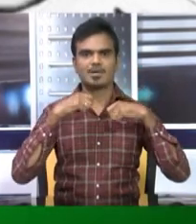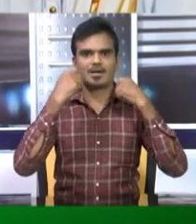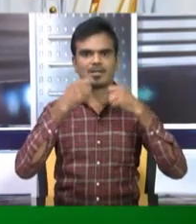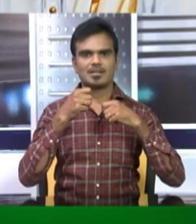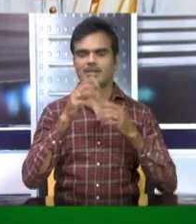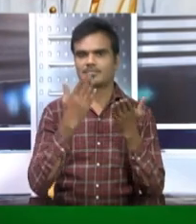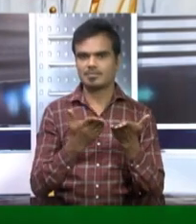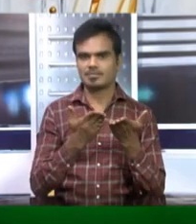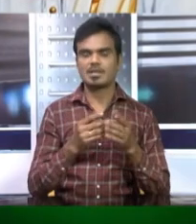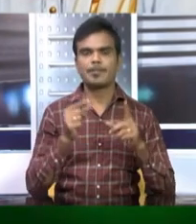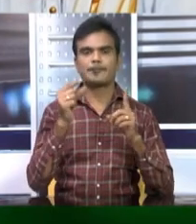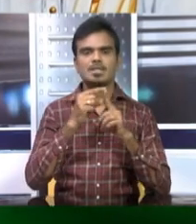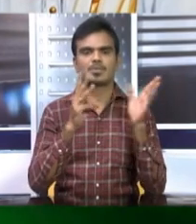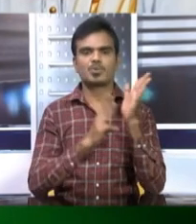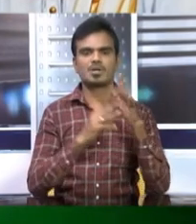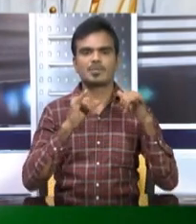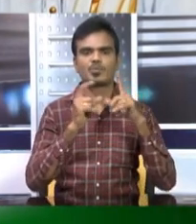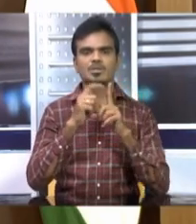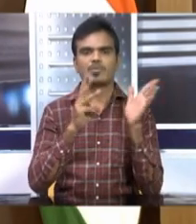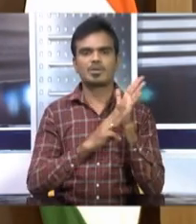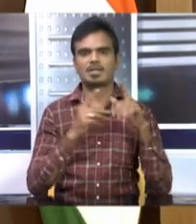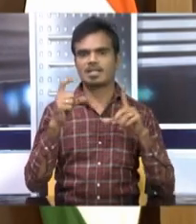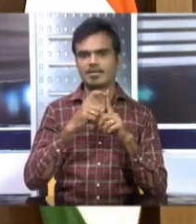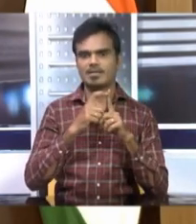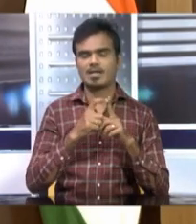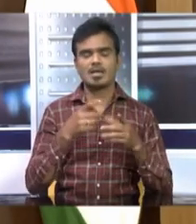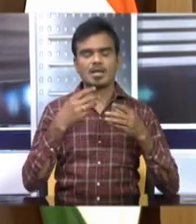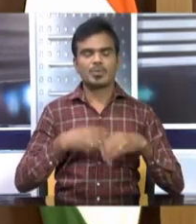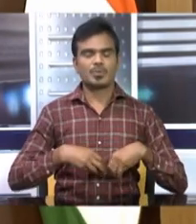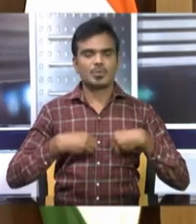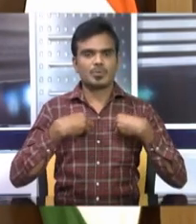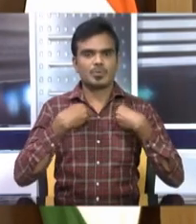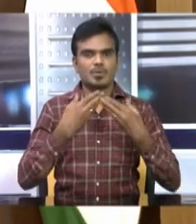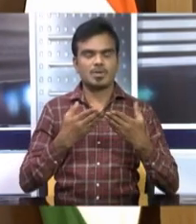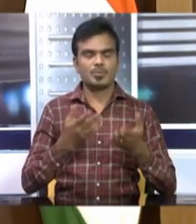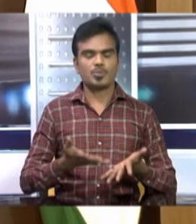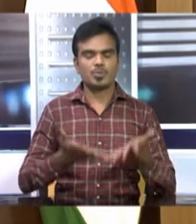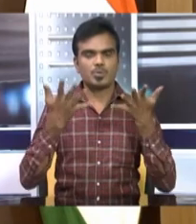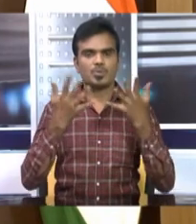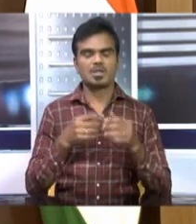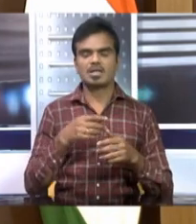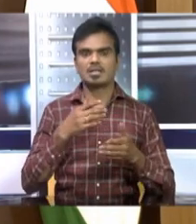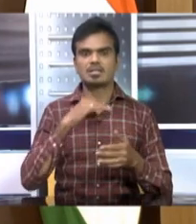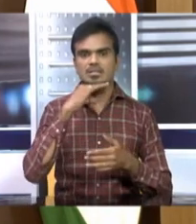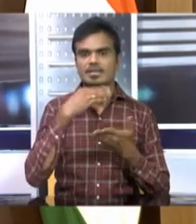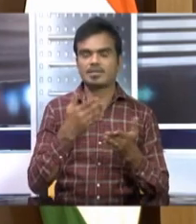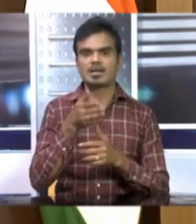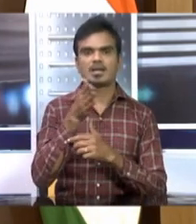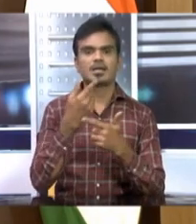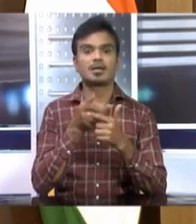Bharatiyar, Pasumpon Muthuramalinga Tevar, suffered untold and unspeakable sufferings for this